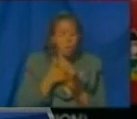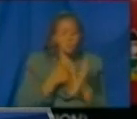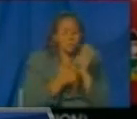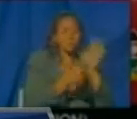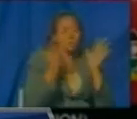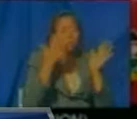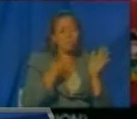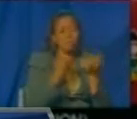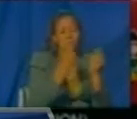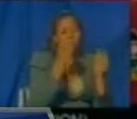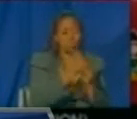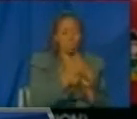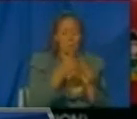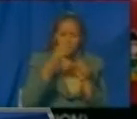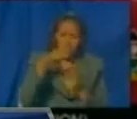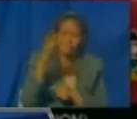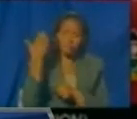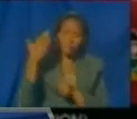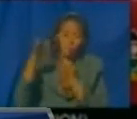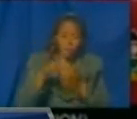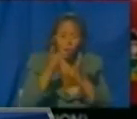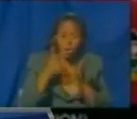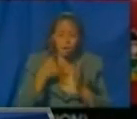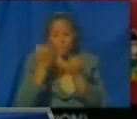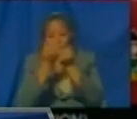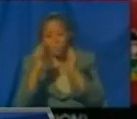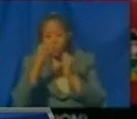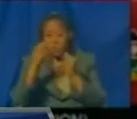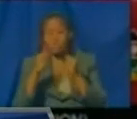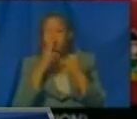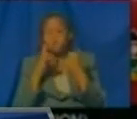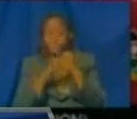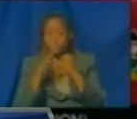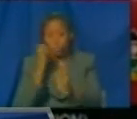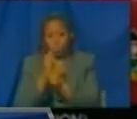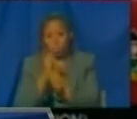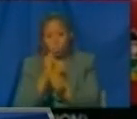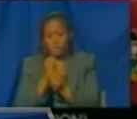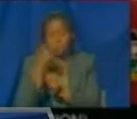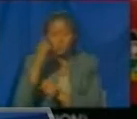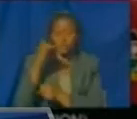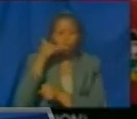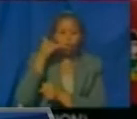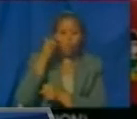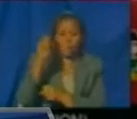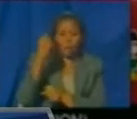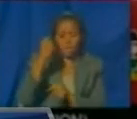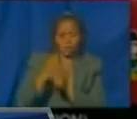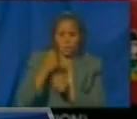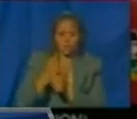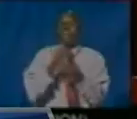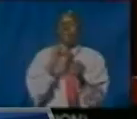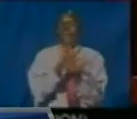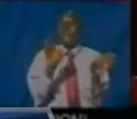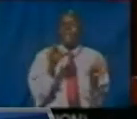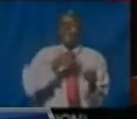because he had an opportunity to save 1,700 jobs for Telecom Kenya workers, which he did